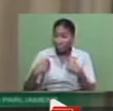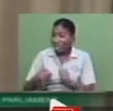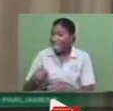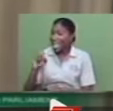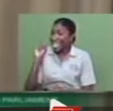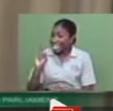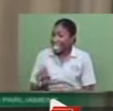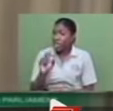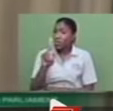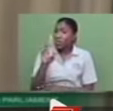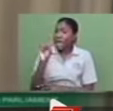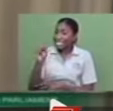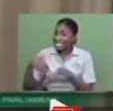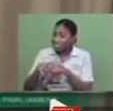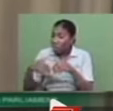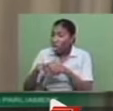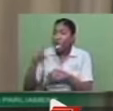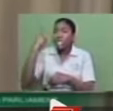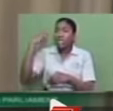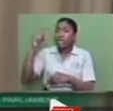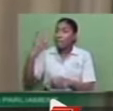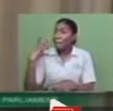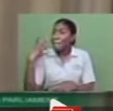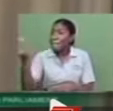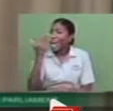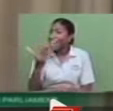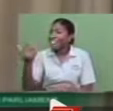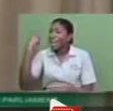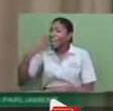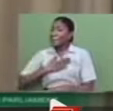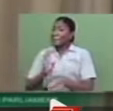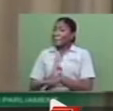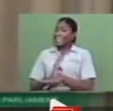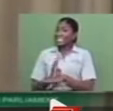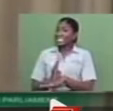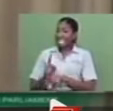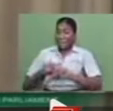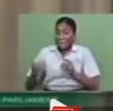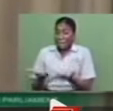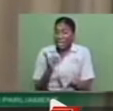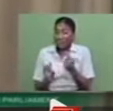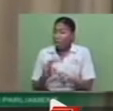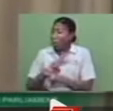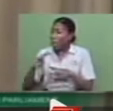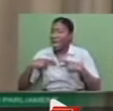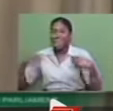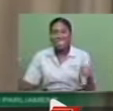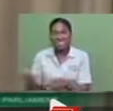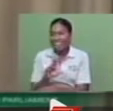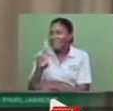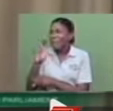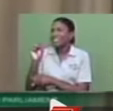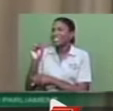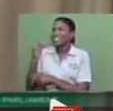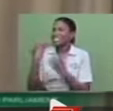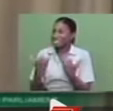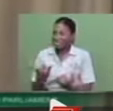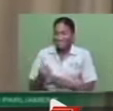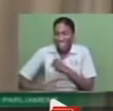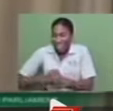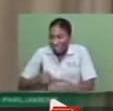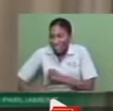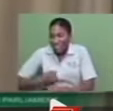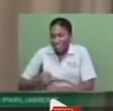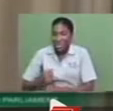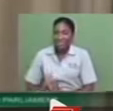severely impacting on businesses. So, Minister, in resetting the economy for stability and growth,